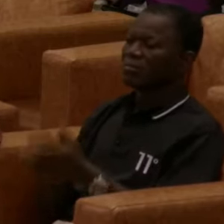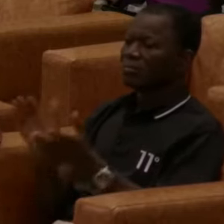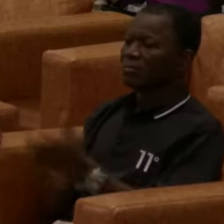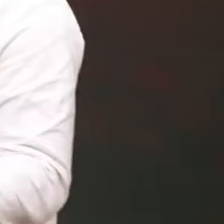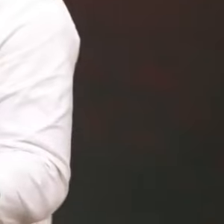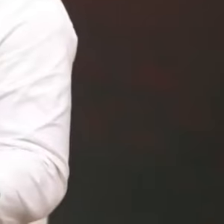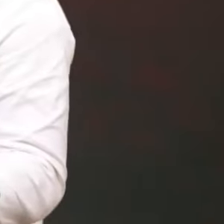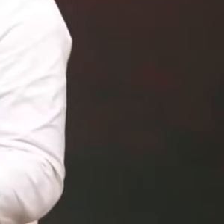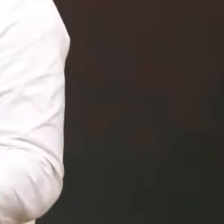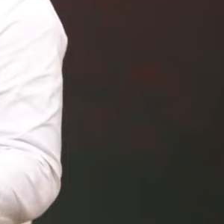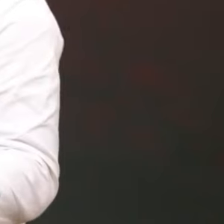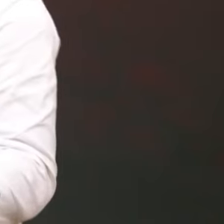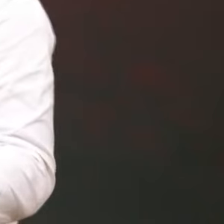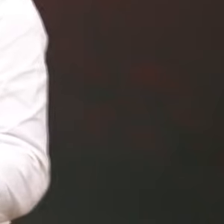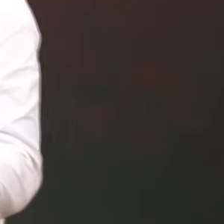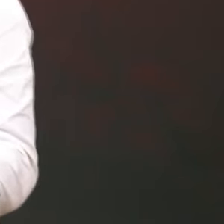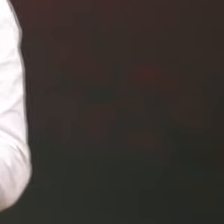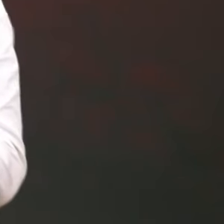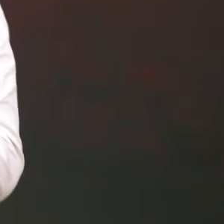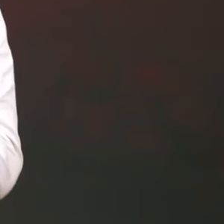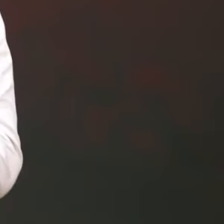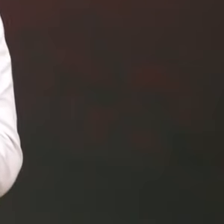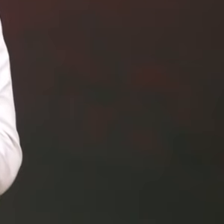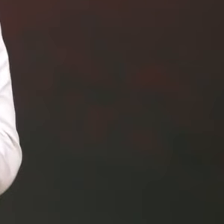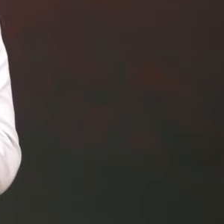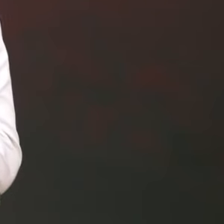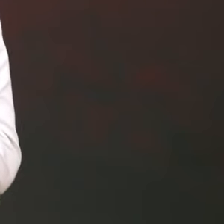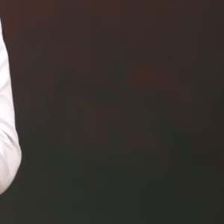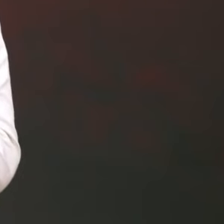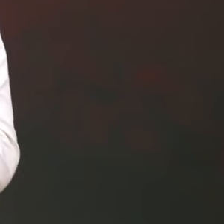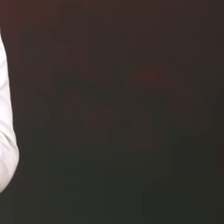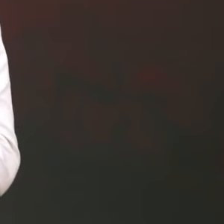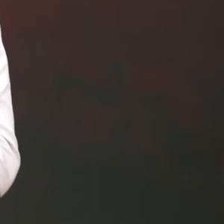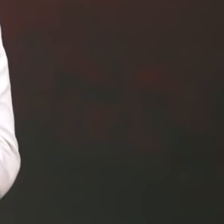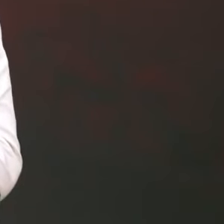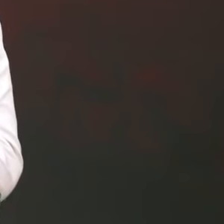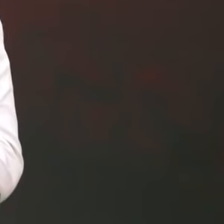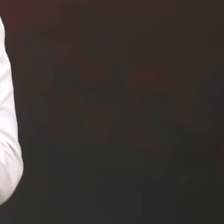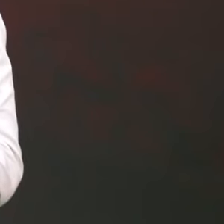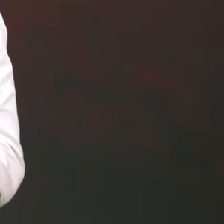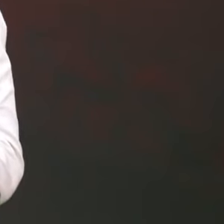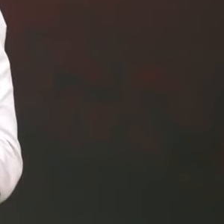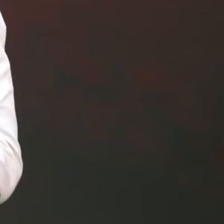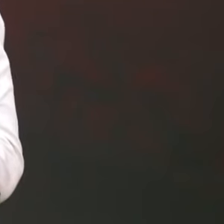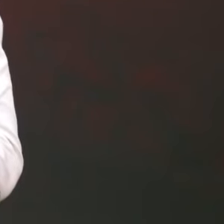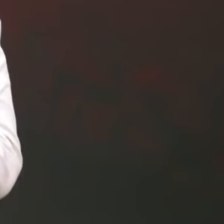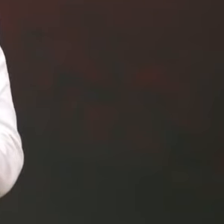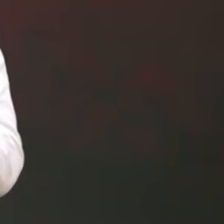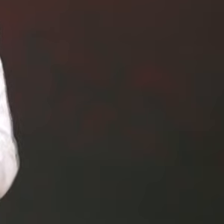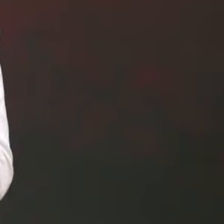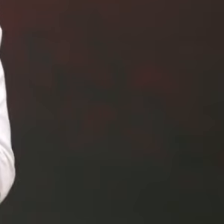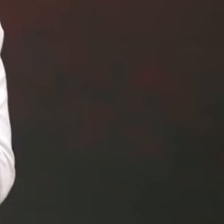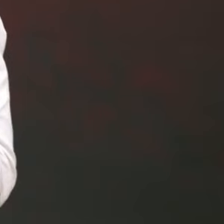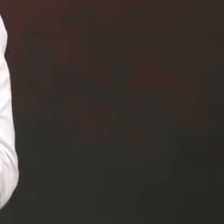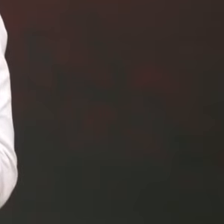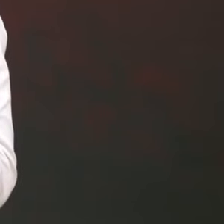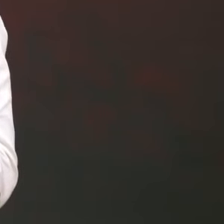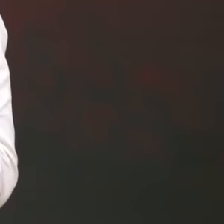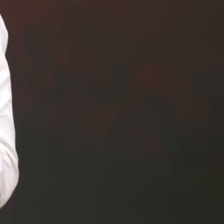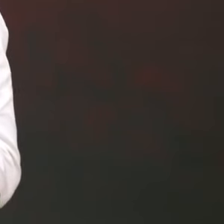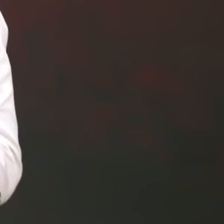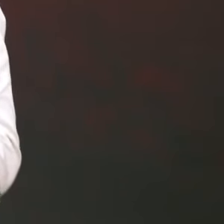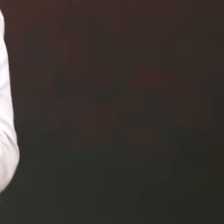lords. All the way to Calvary he went for me. He went for